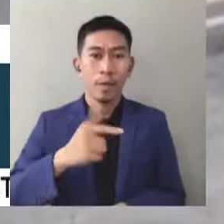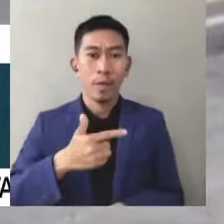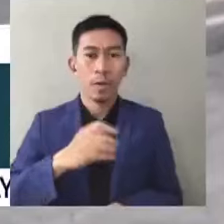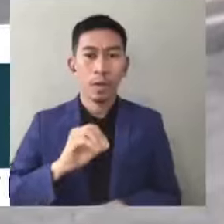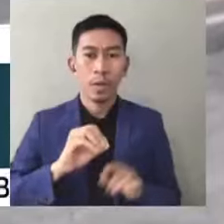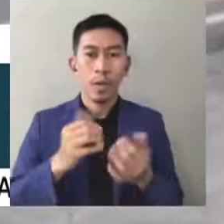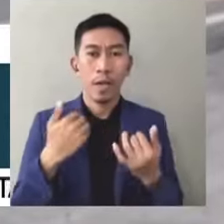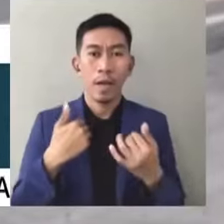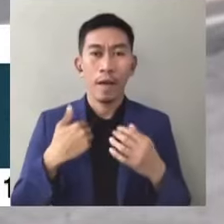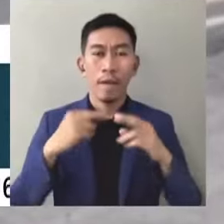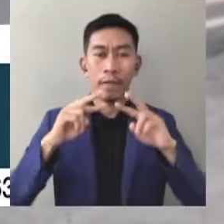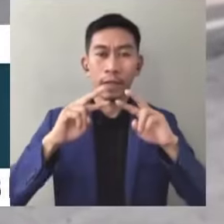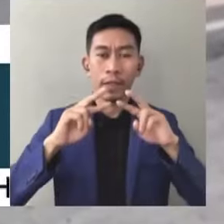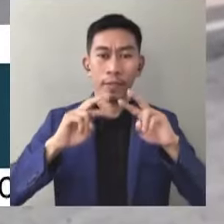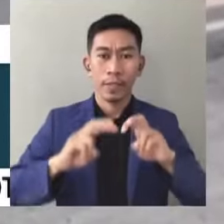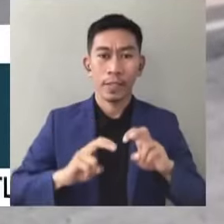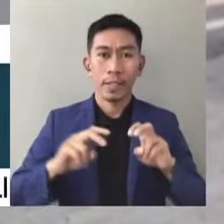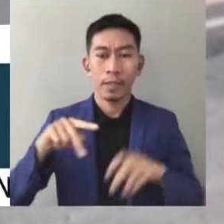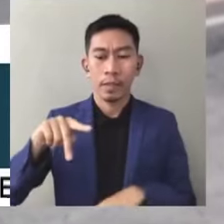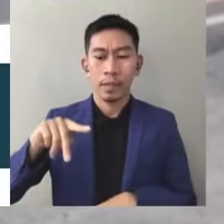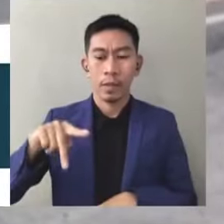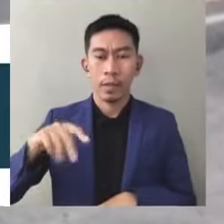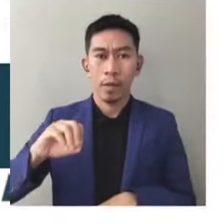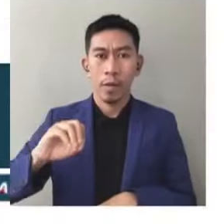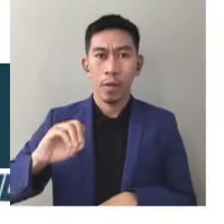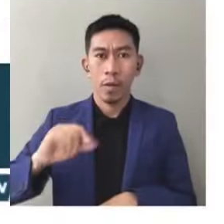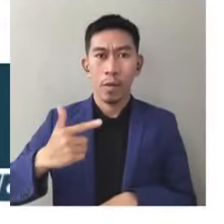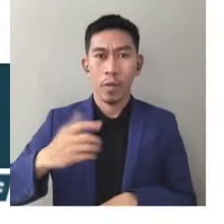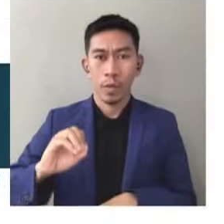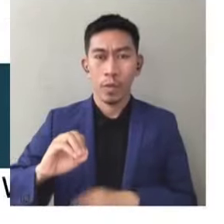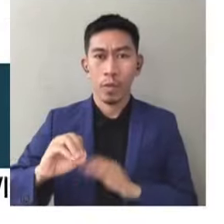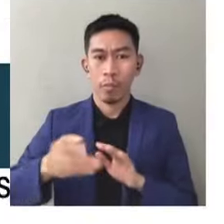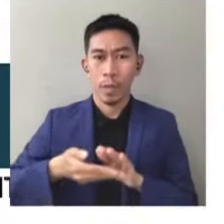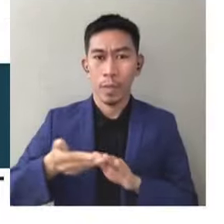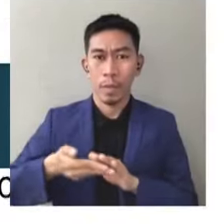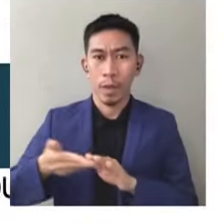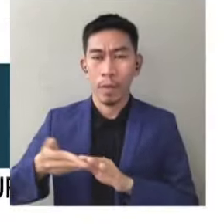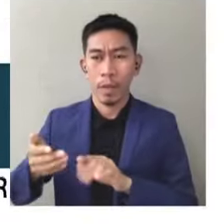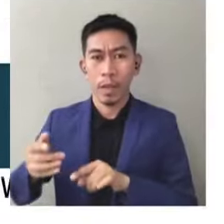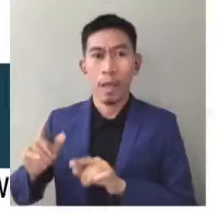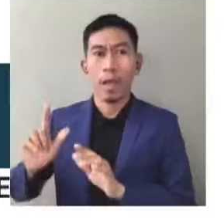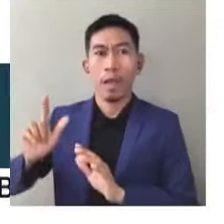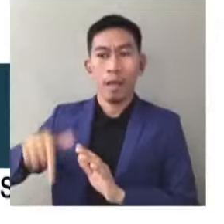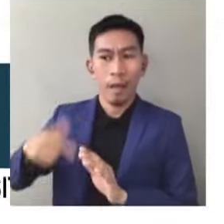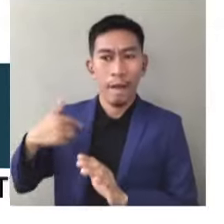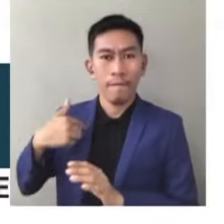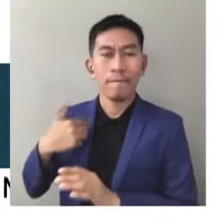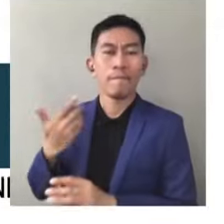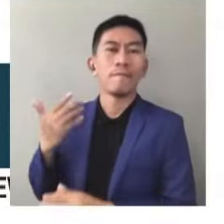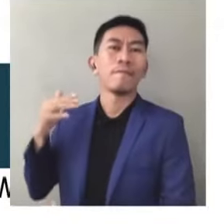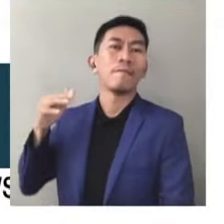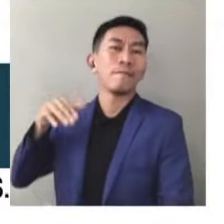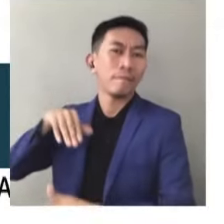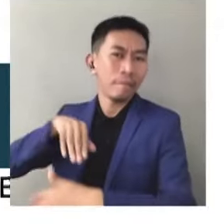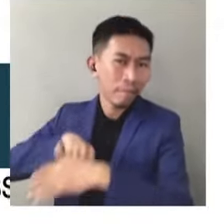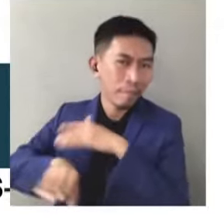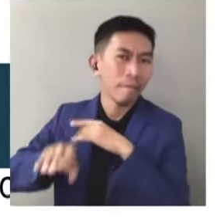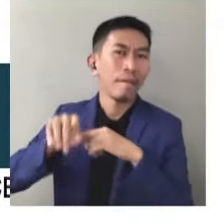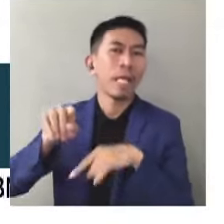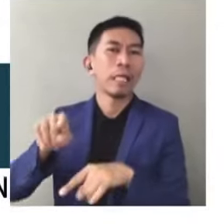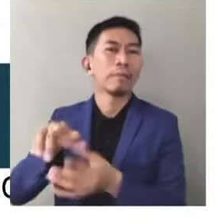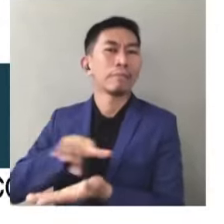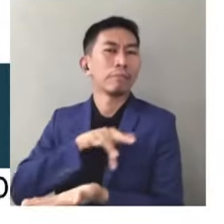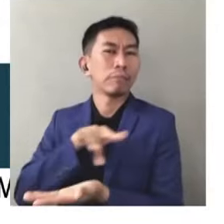yung Pogo, and we have found out na merong mga PLA na naka-infiltrate doon sa mga Pogo sites.